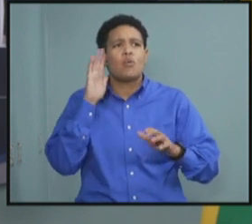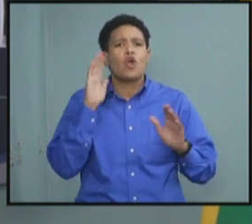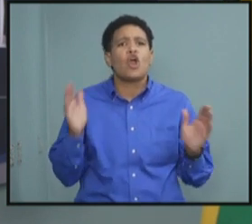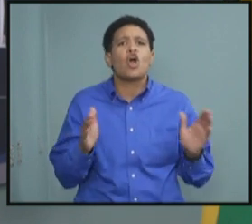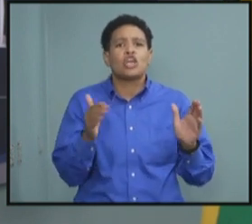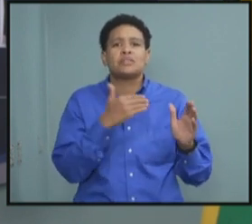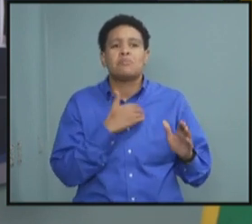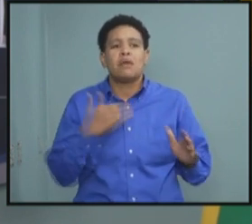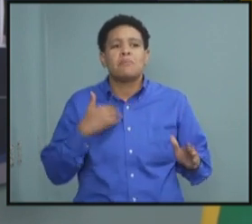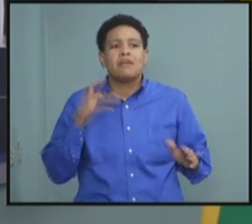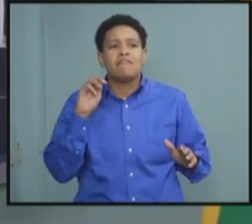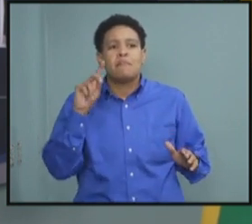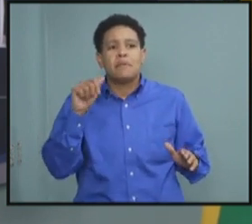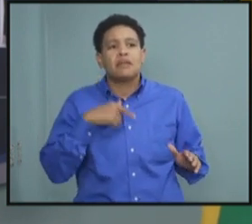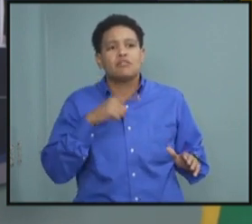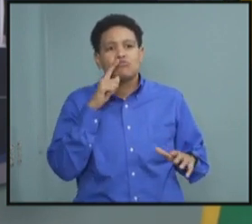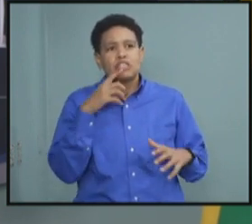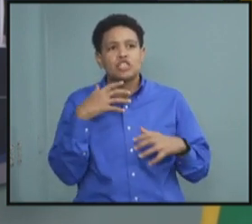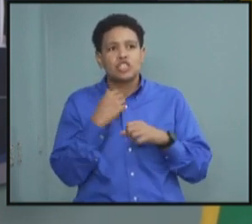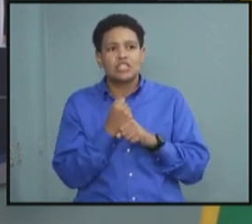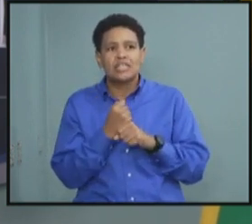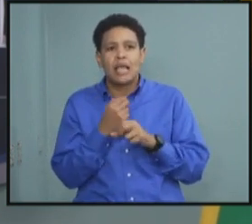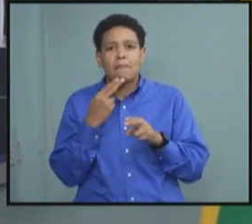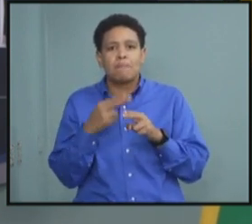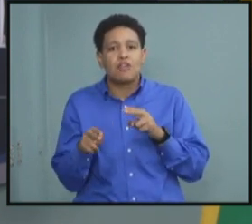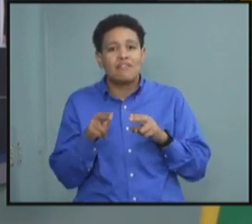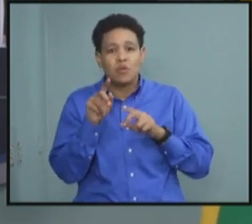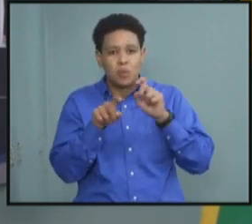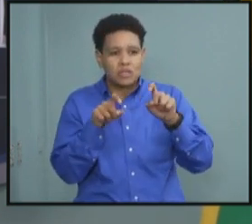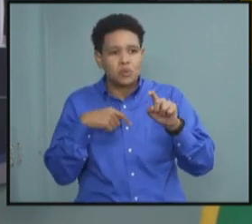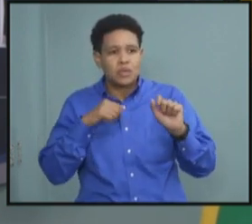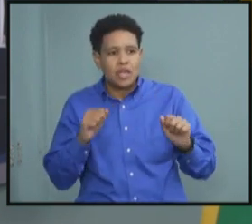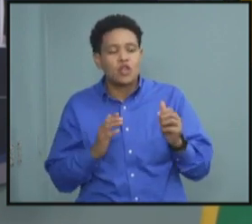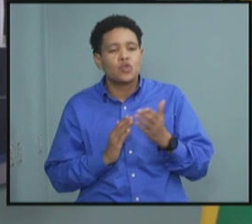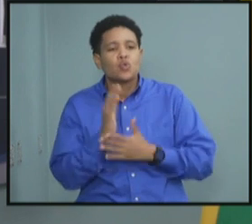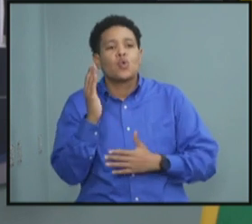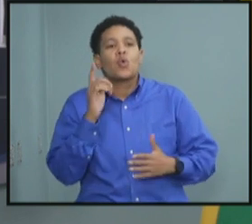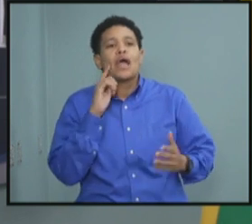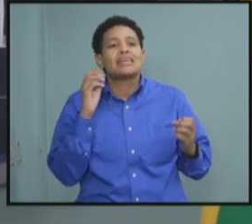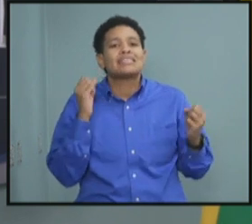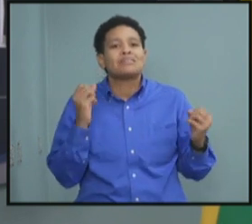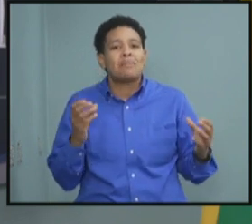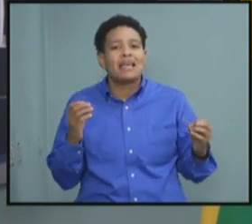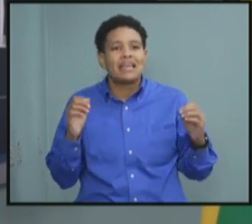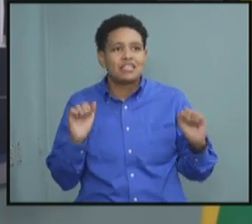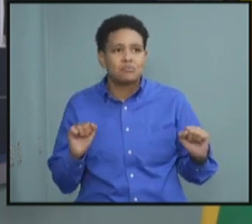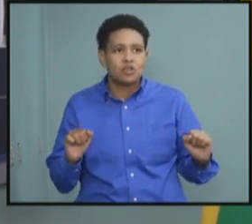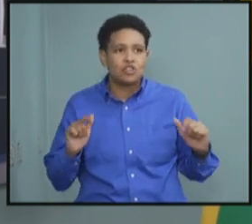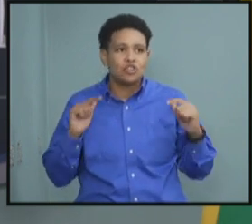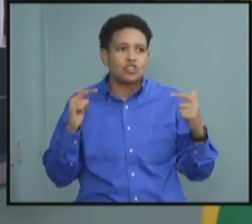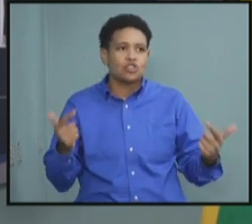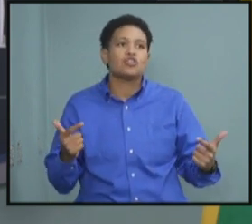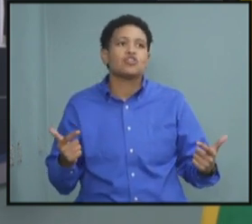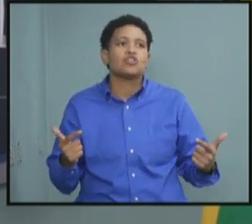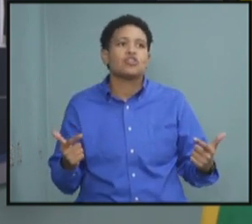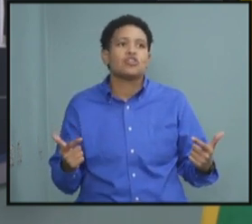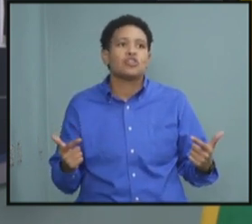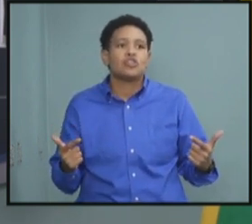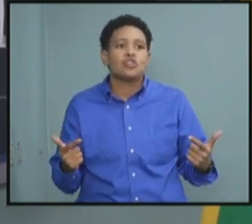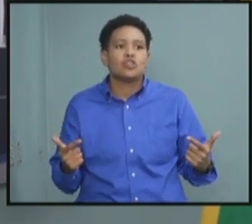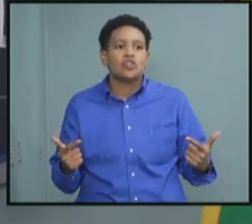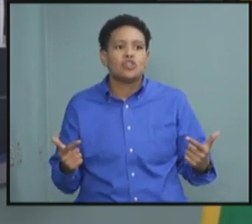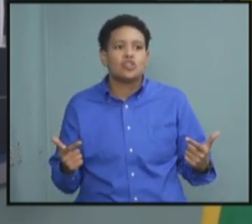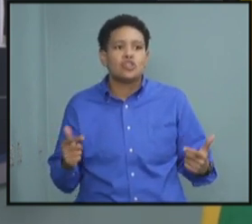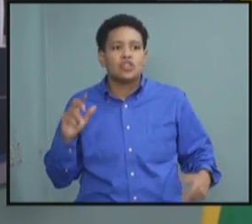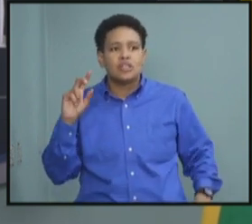the media if they could be as succinct and brief as possible in questioning so we can get through as many. Let's go to the lone gentleman on the call this